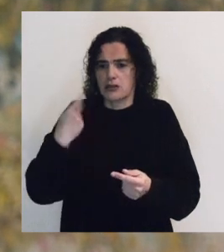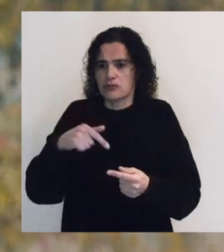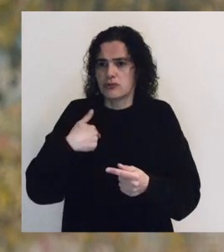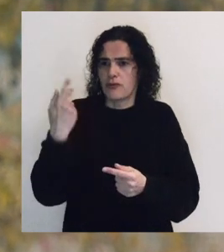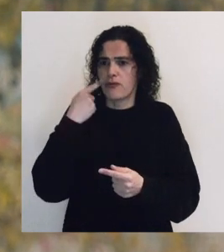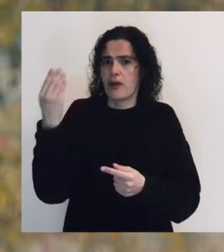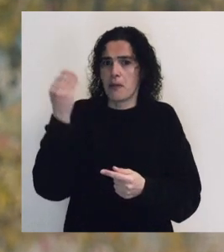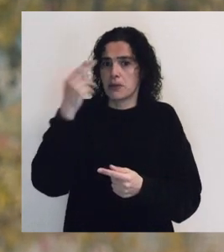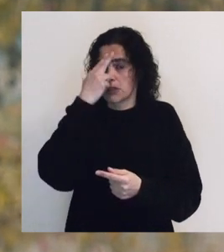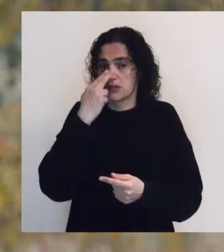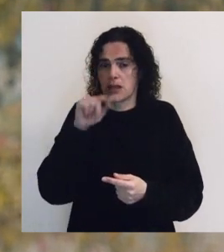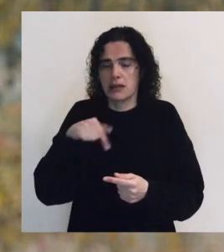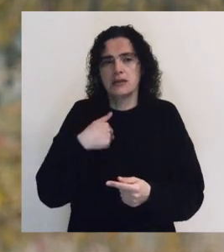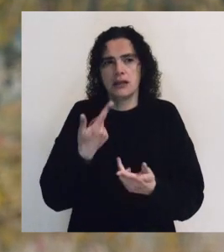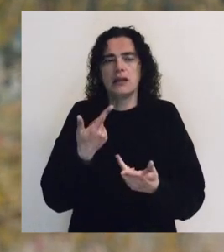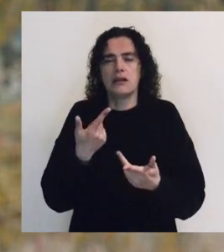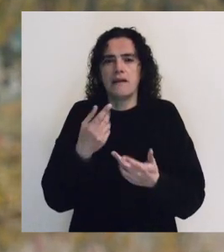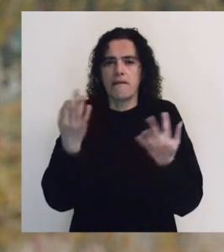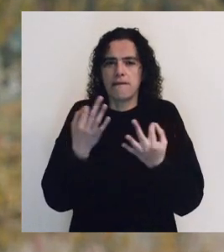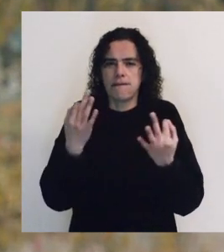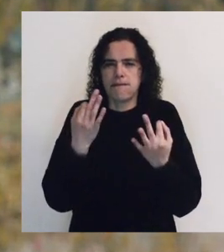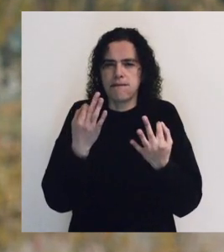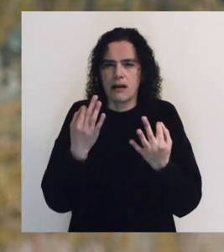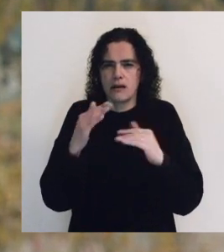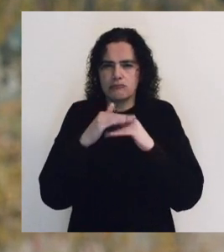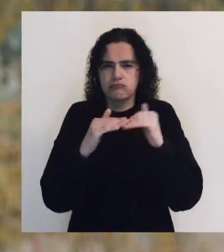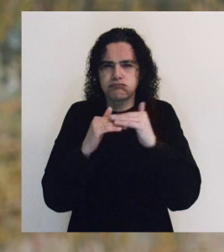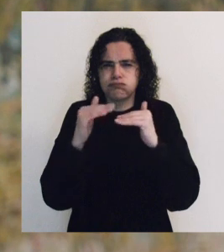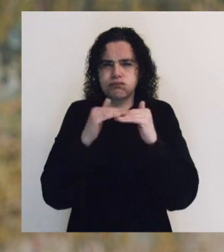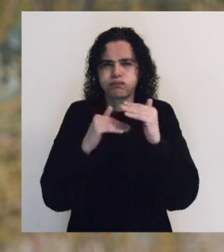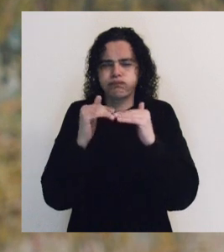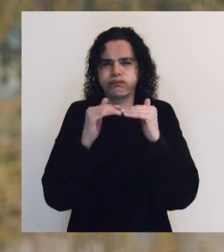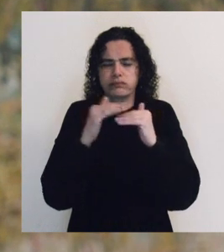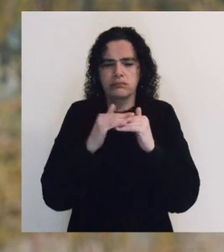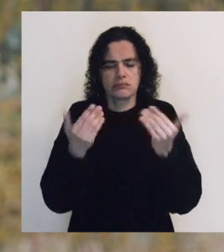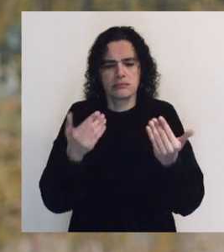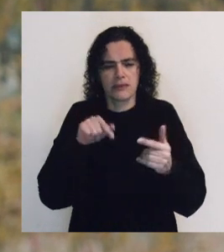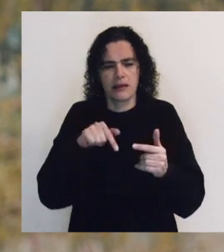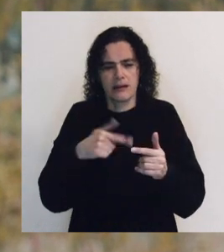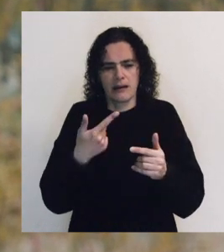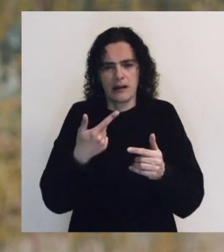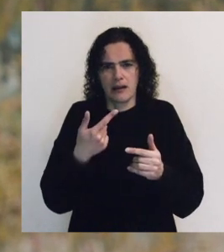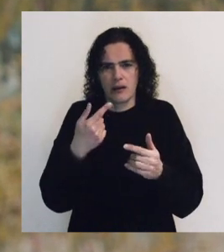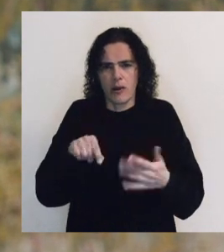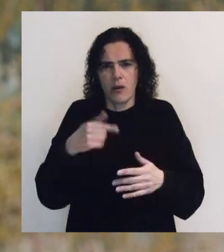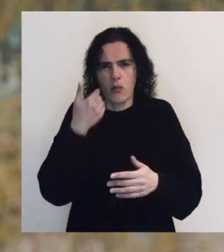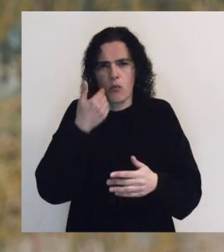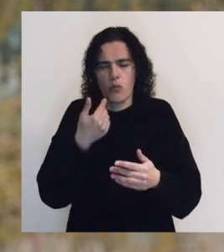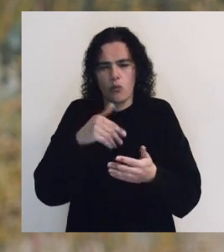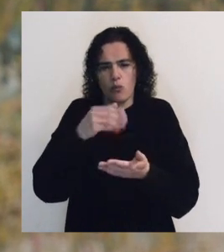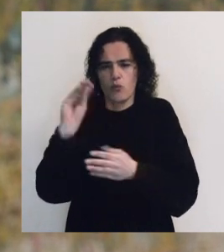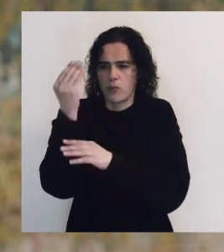in castle. So he really covers the arc of what an ornament